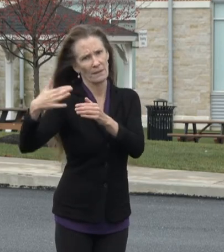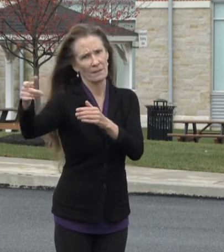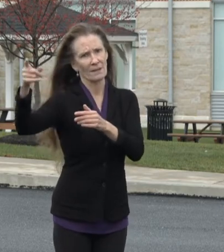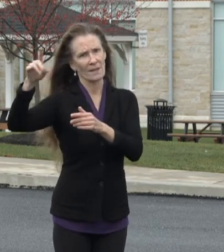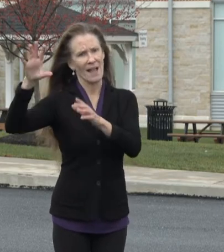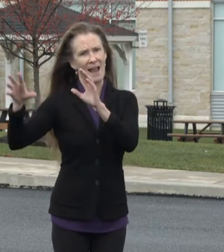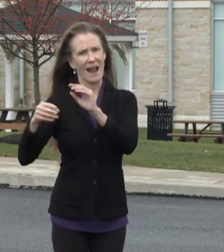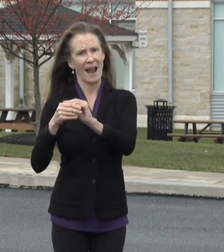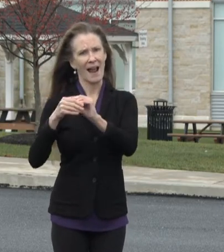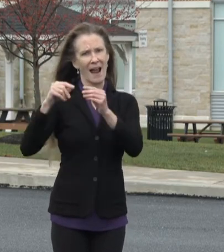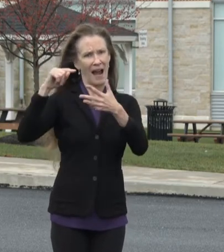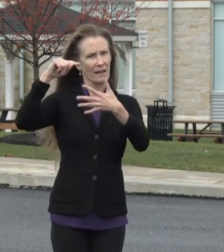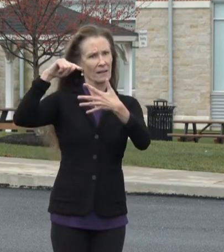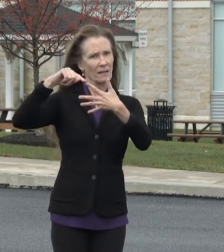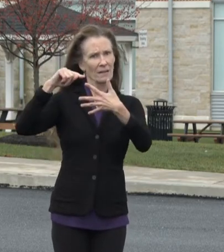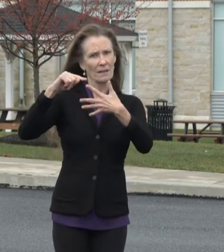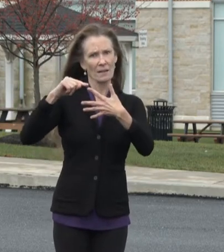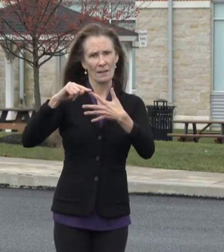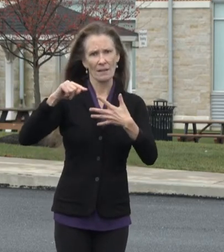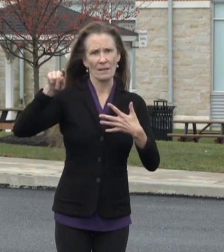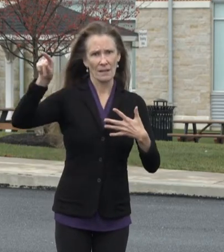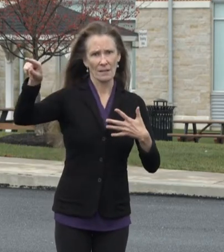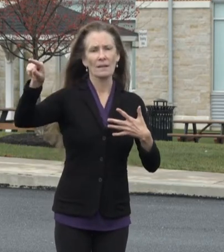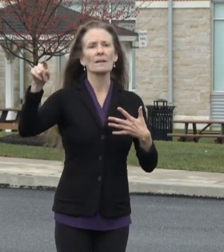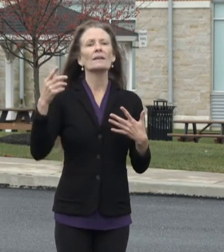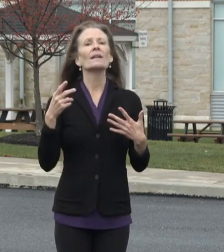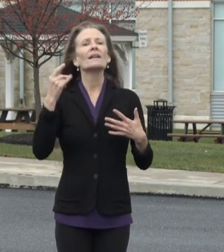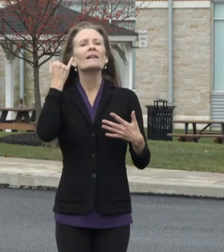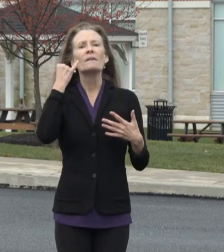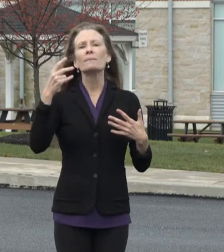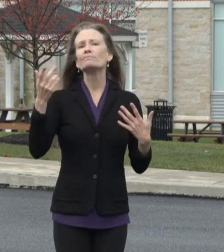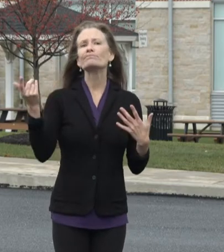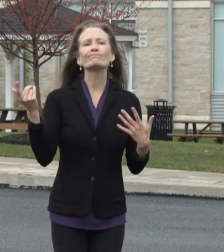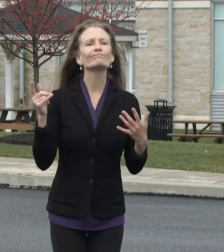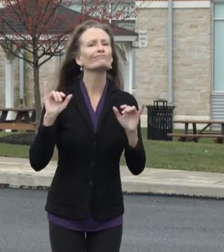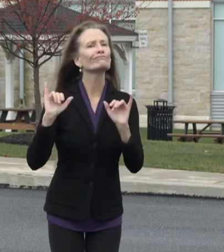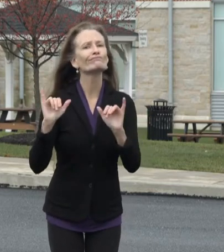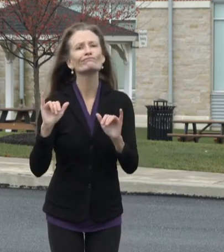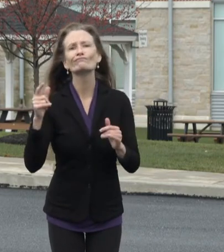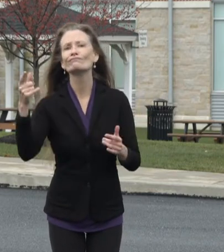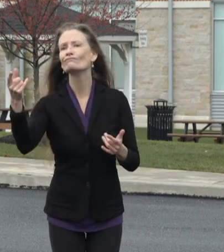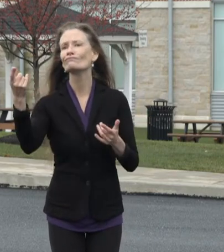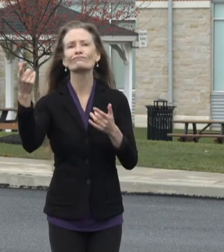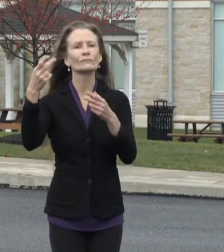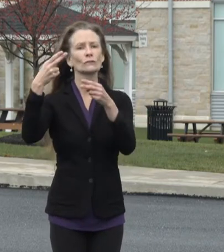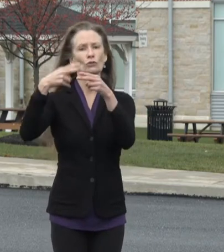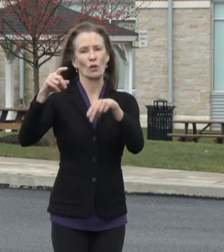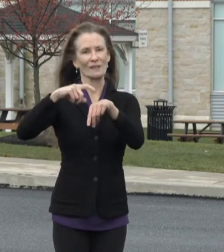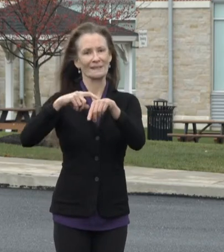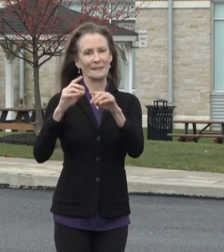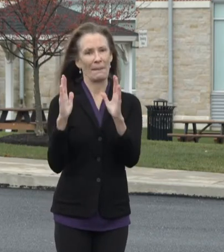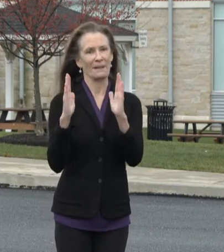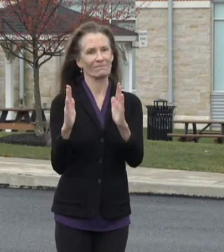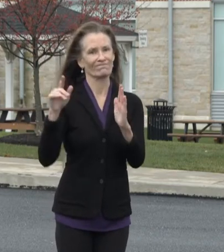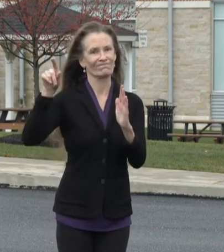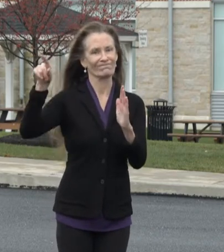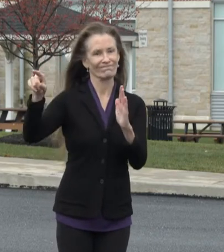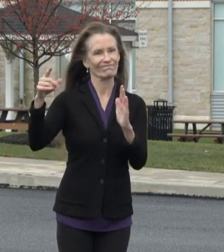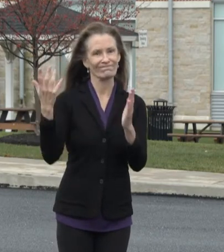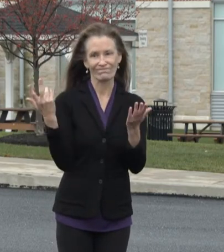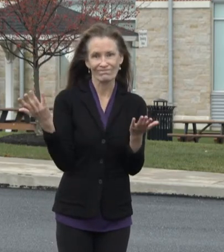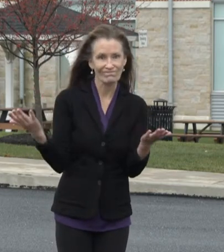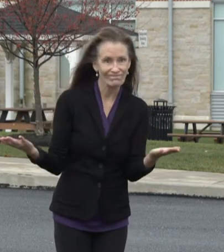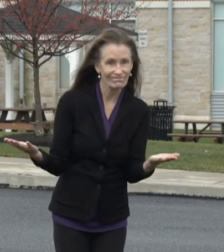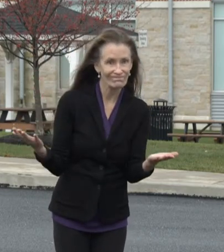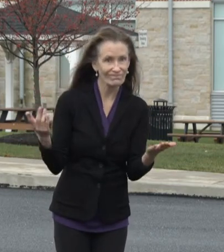about, the state active duty was really designed for a very short duration situation, maybe a couple of weeks for responding